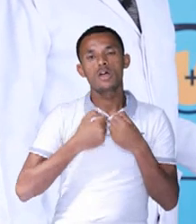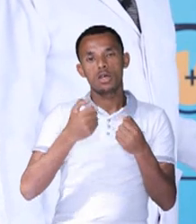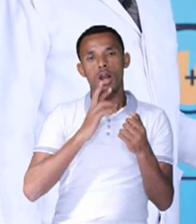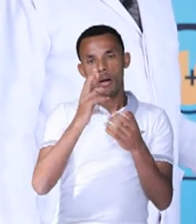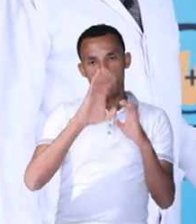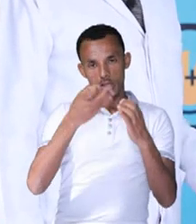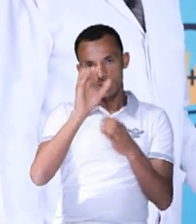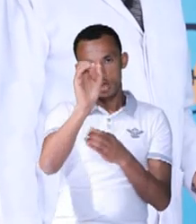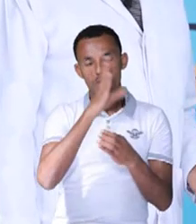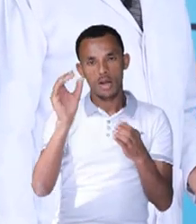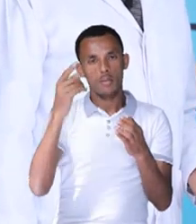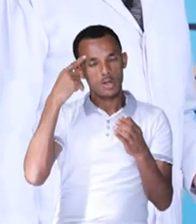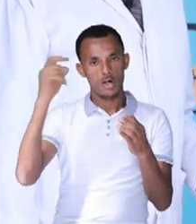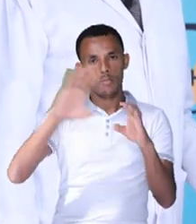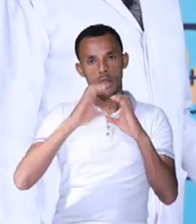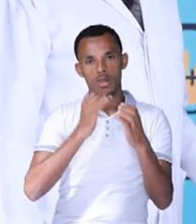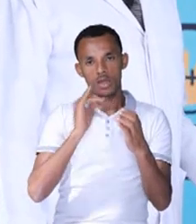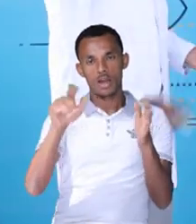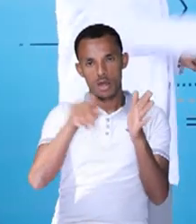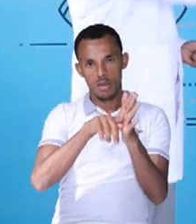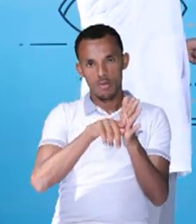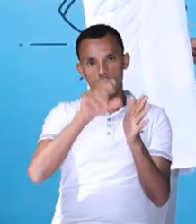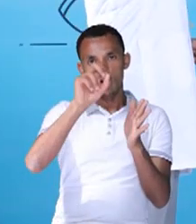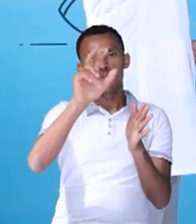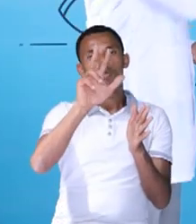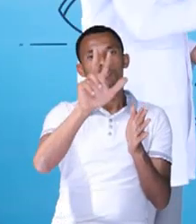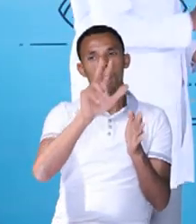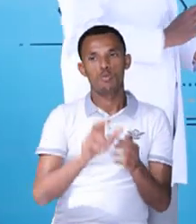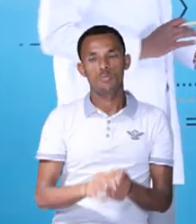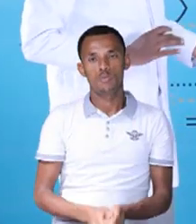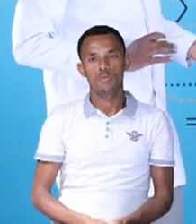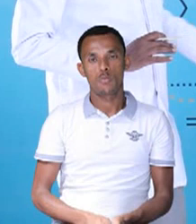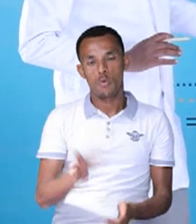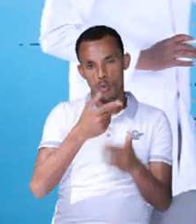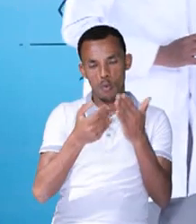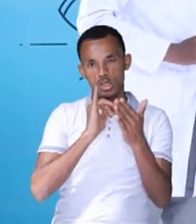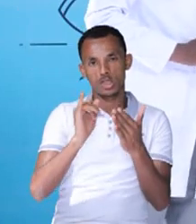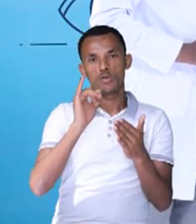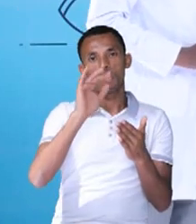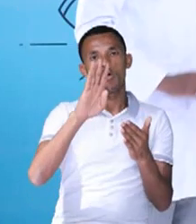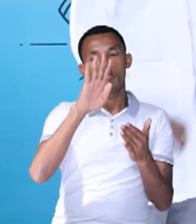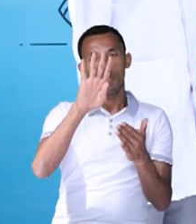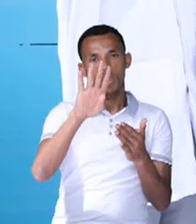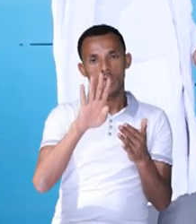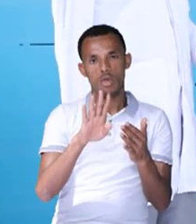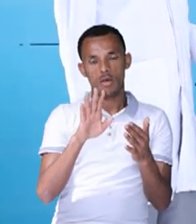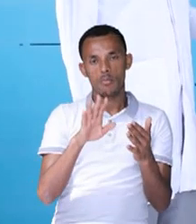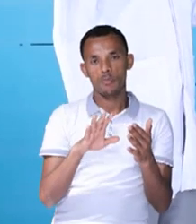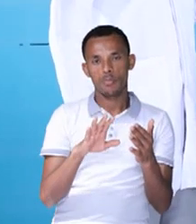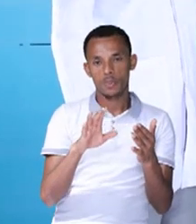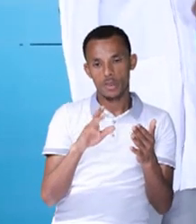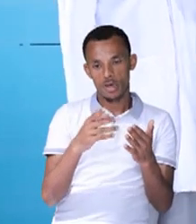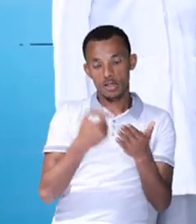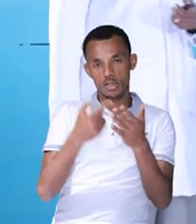part 0 and imaginary part to be -32 it will be. What about for b? 4 minus 2i over 1 minus I.